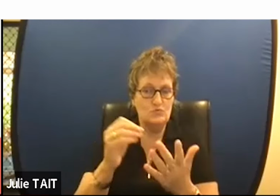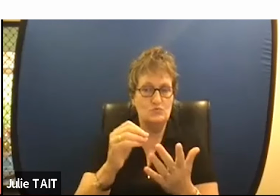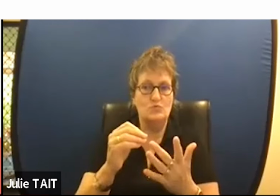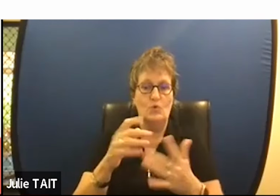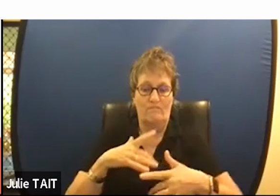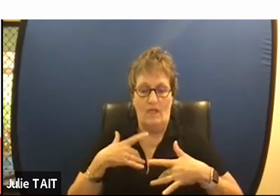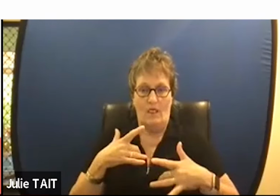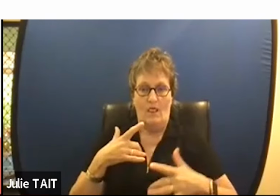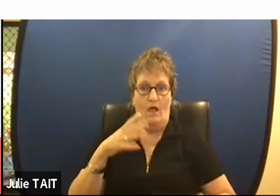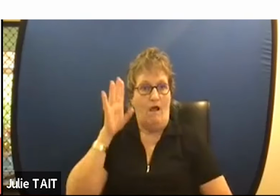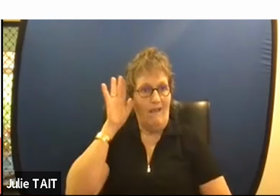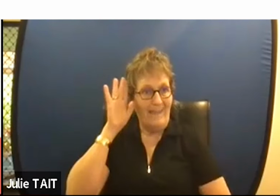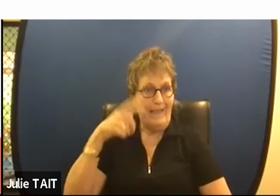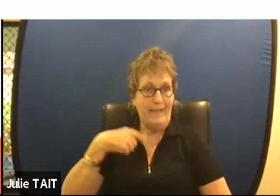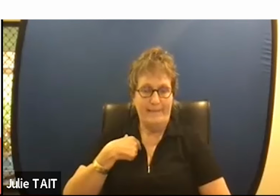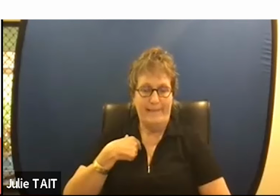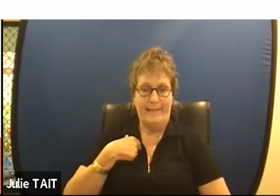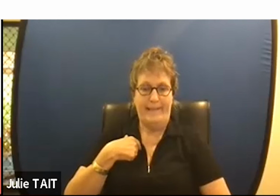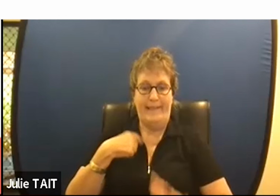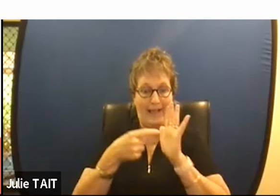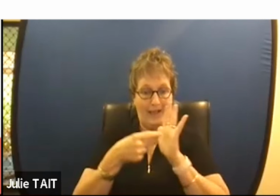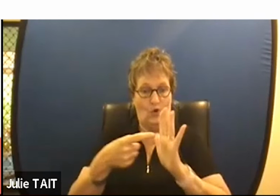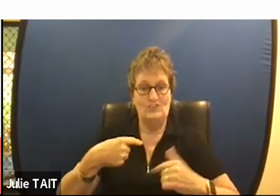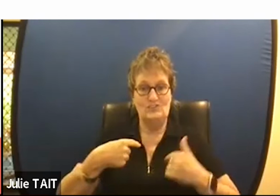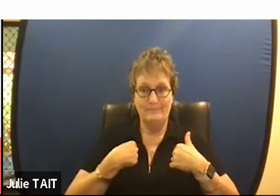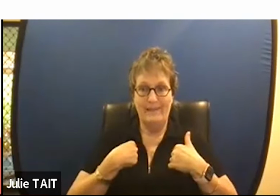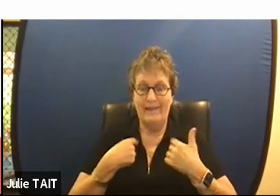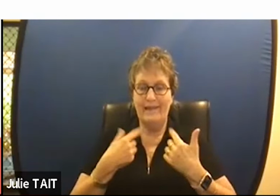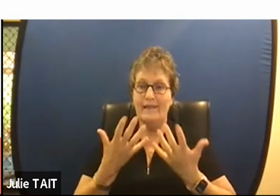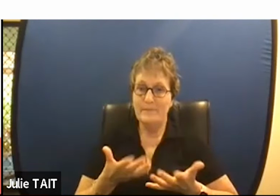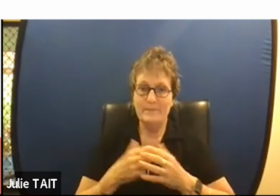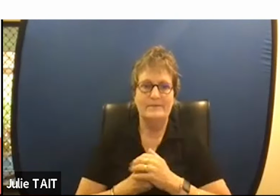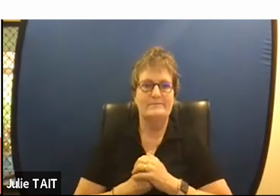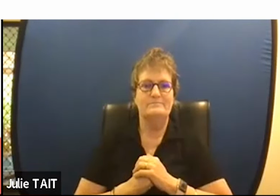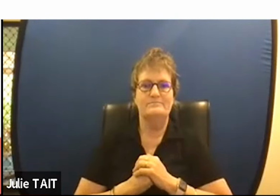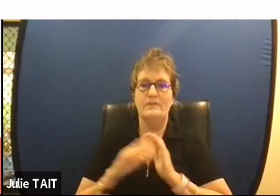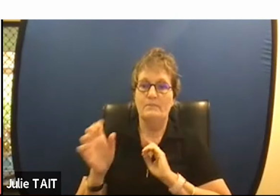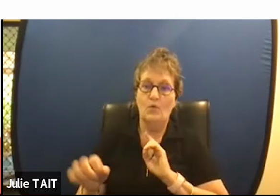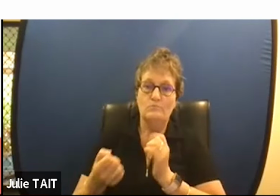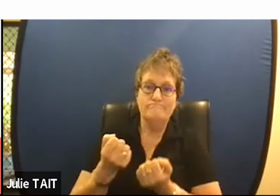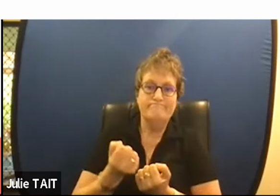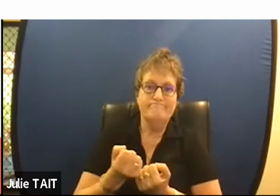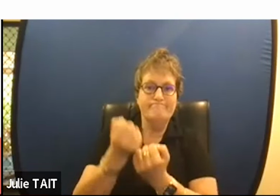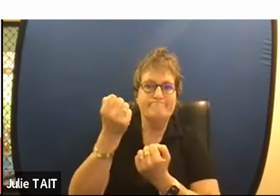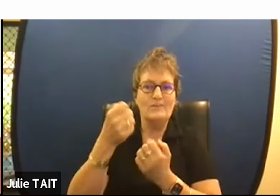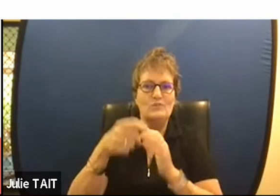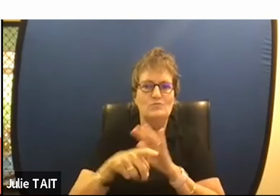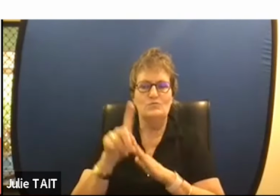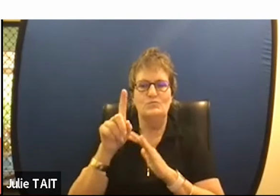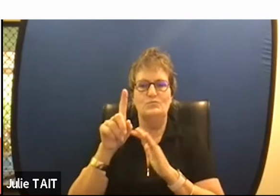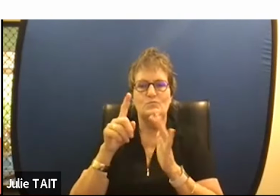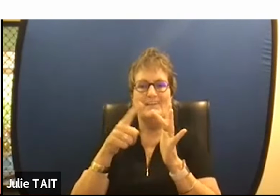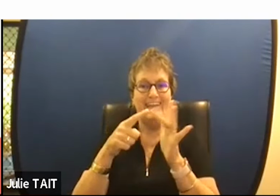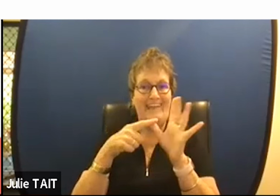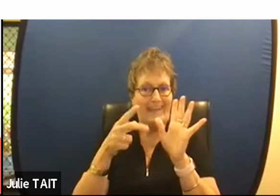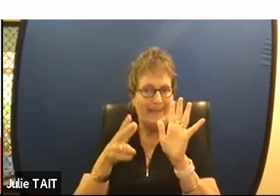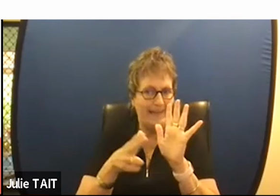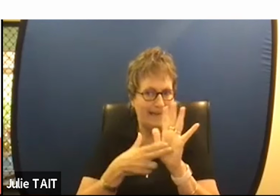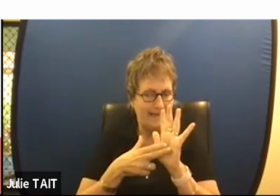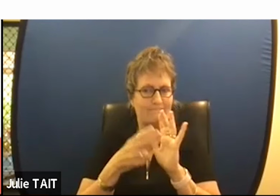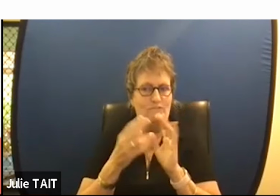acknowledged. Okay, so now I'm going to pass it over to Ian, who will explain the Diversified Project's aims, methods, and